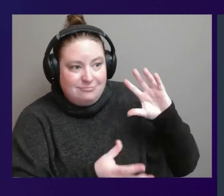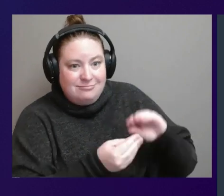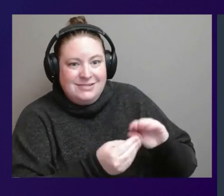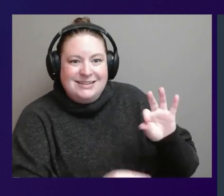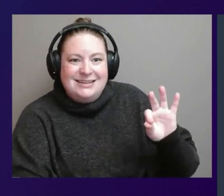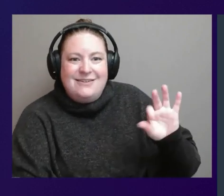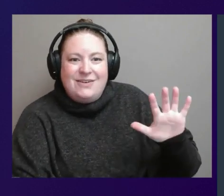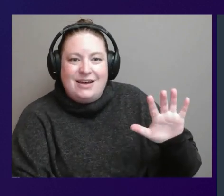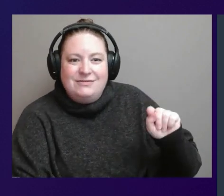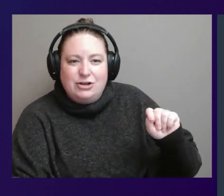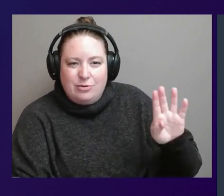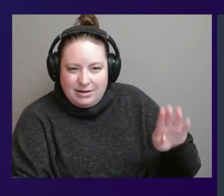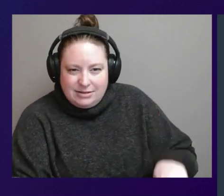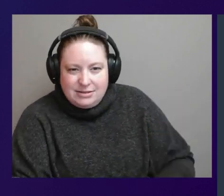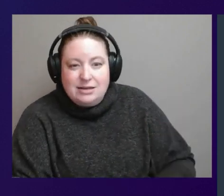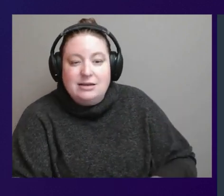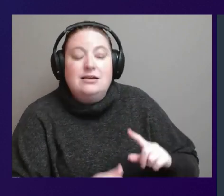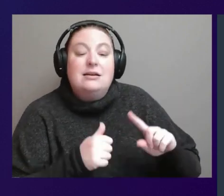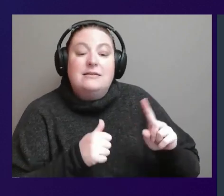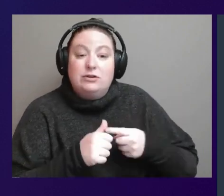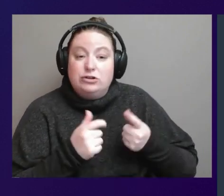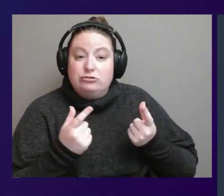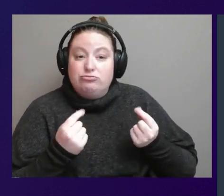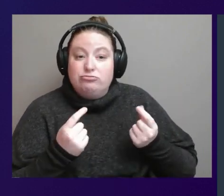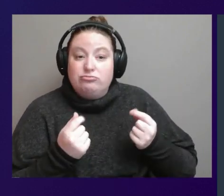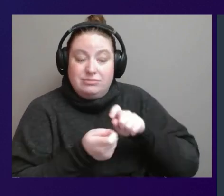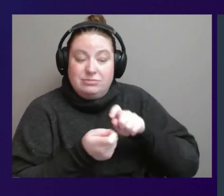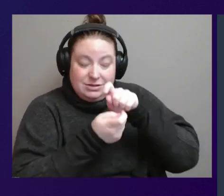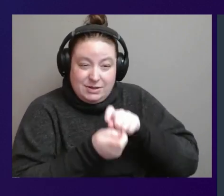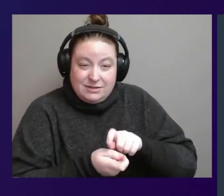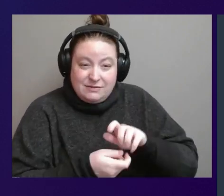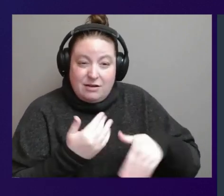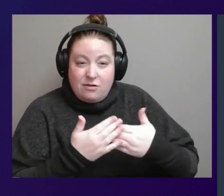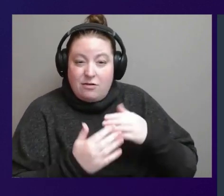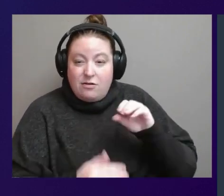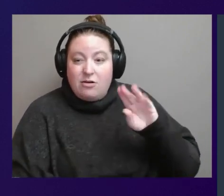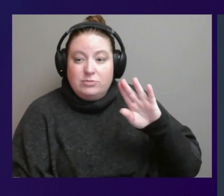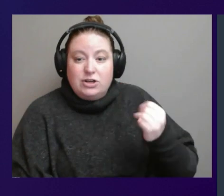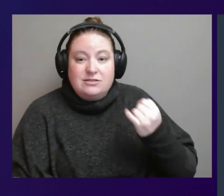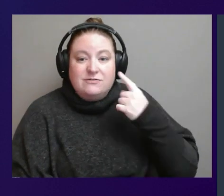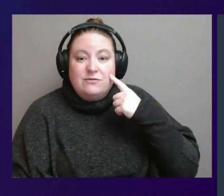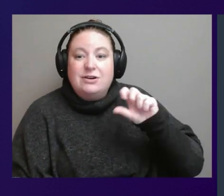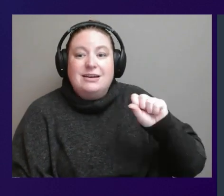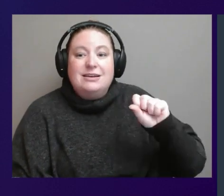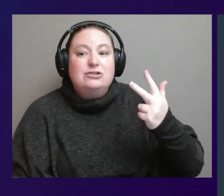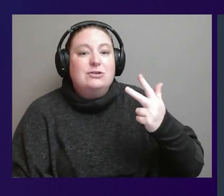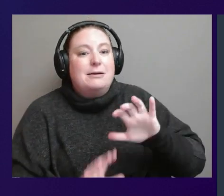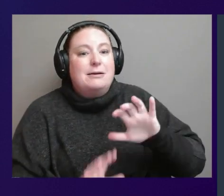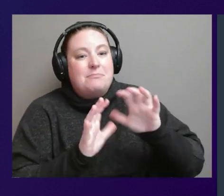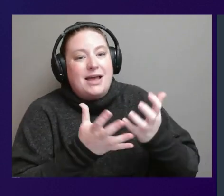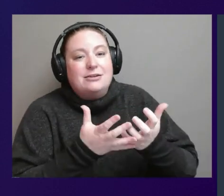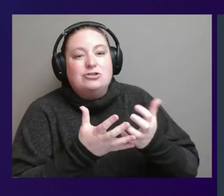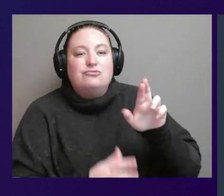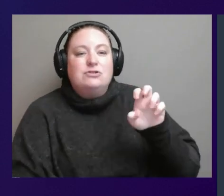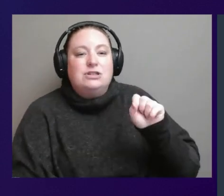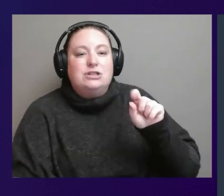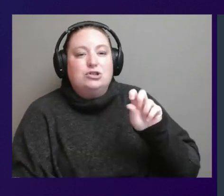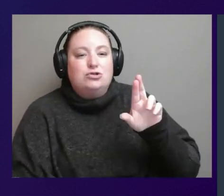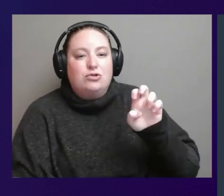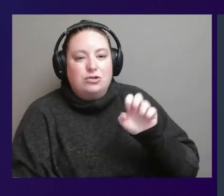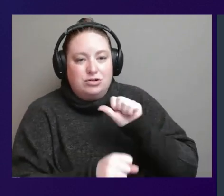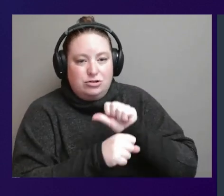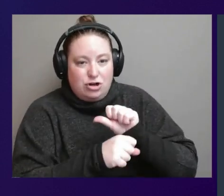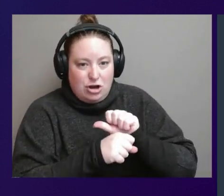In the first step, you would specify all your objects in an S3 batch operations restore job and kick off your job via the